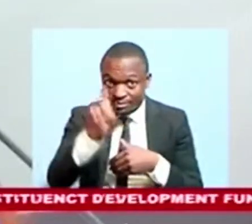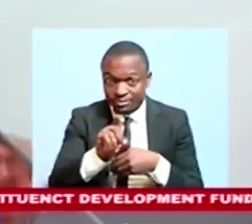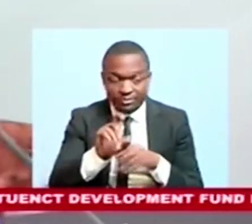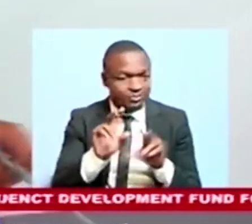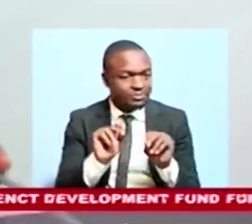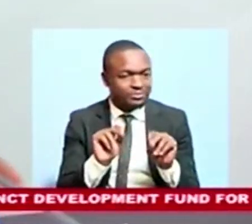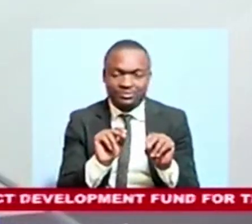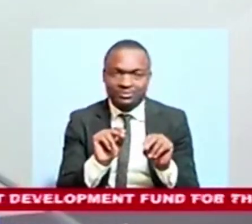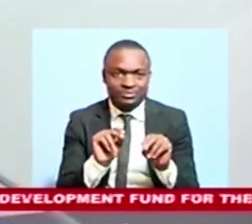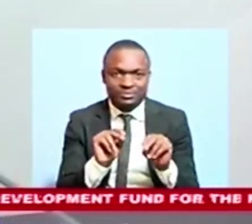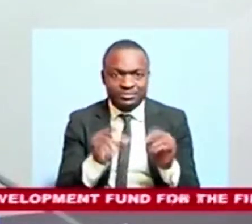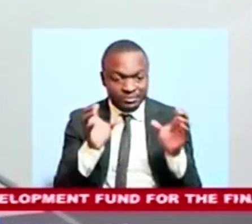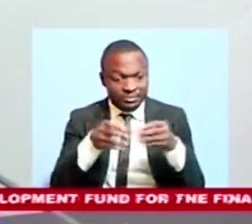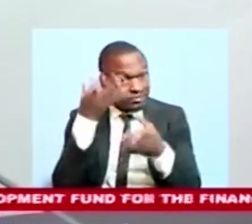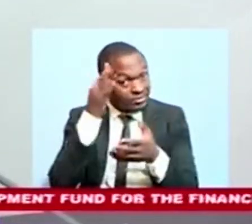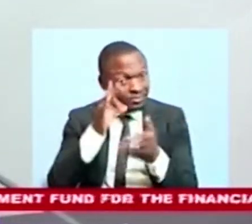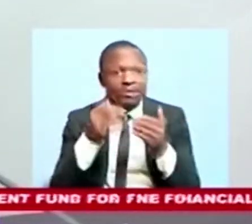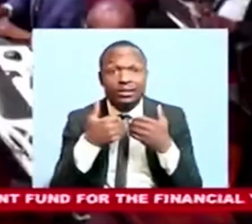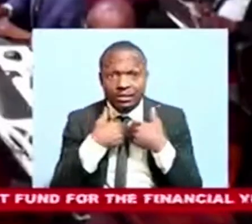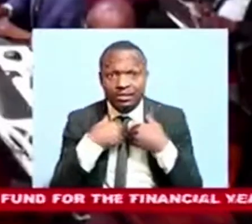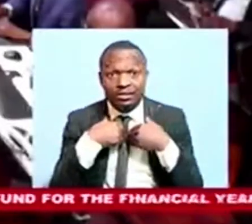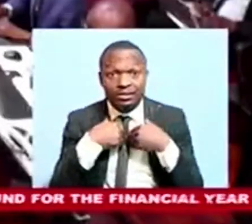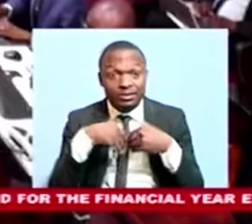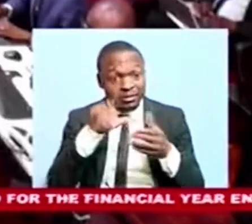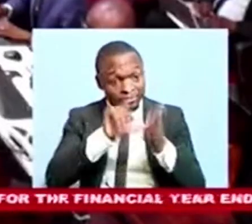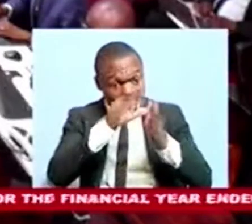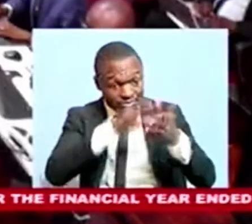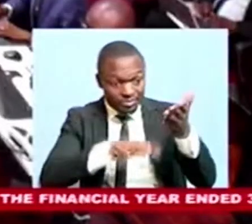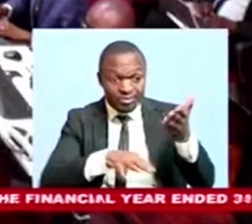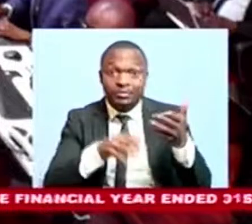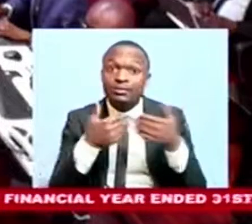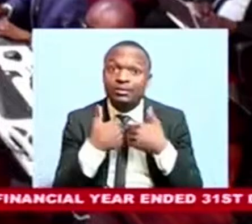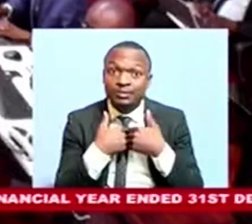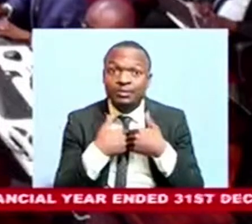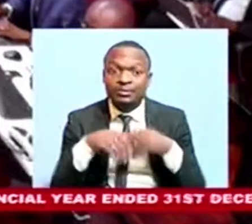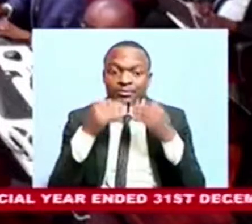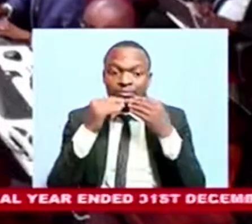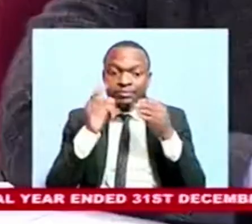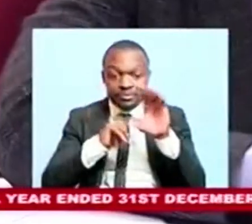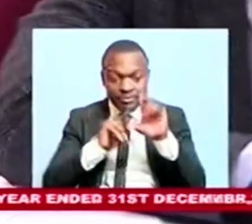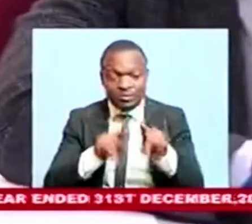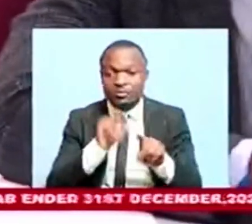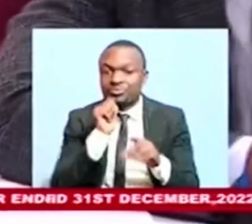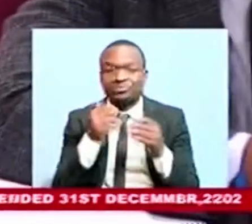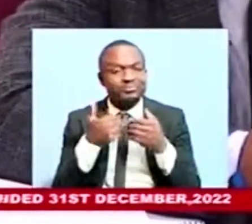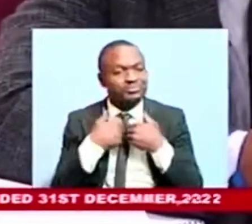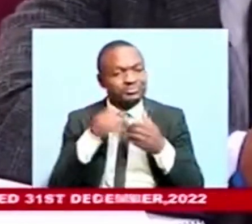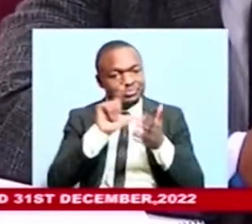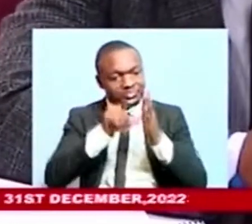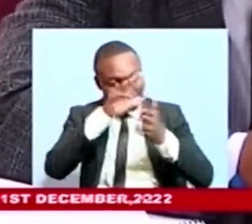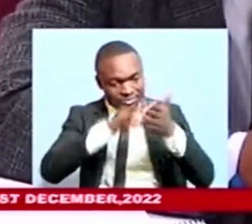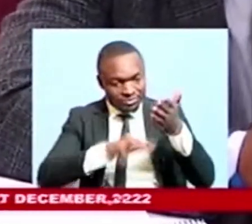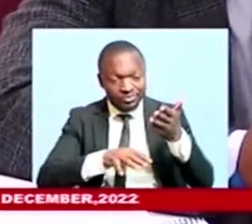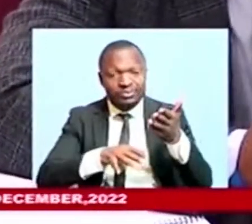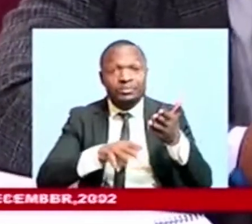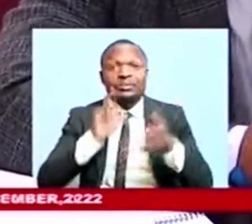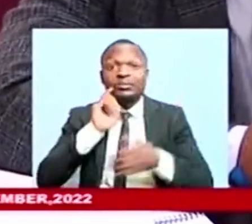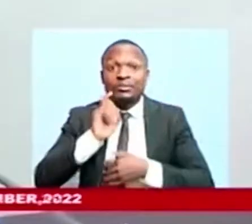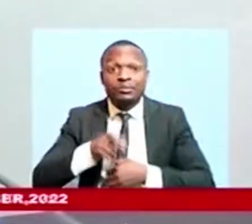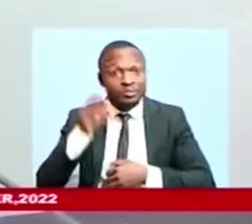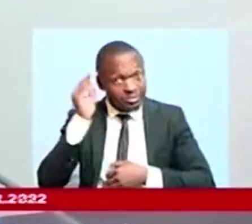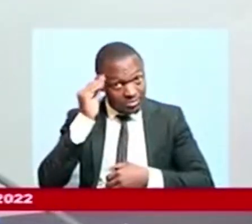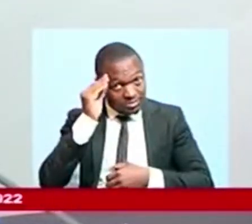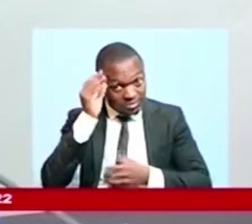Chair. The minutes. Do you have those minutes? Thank you, Chair. We don't have those minutes. I want you to be mindful of Cap